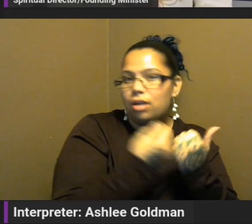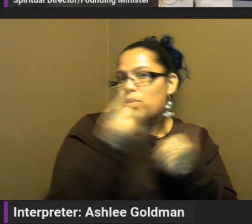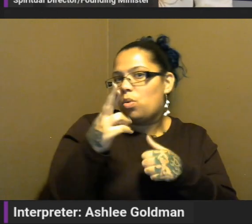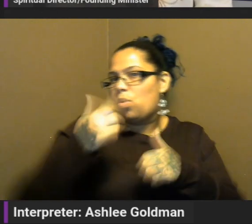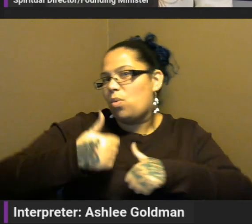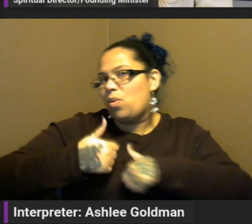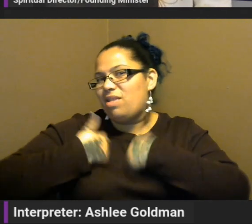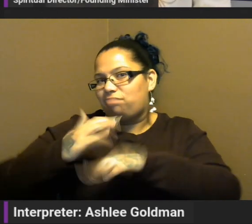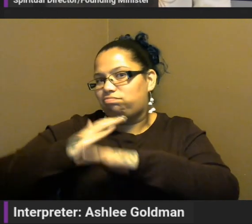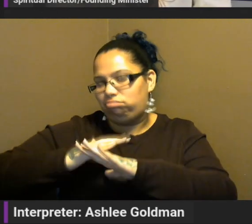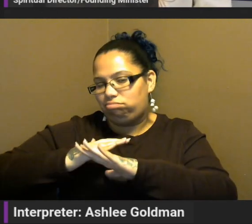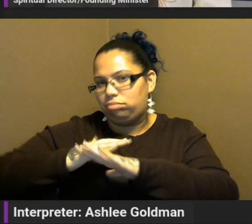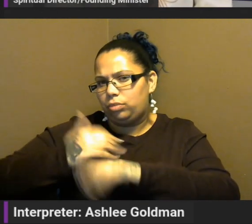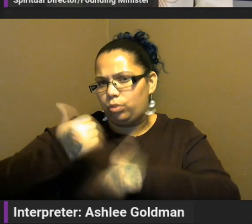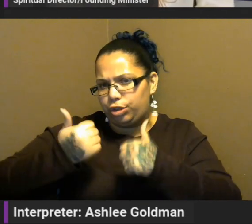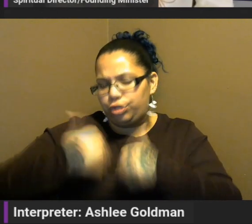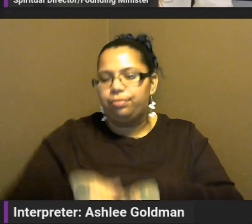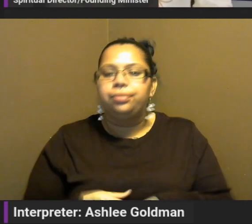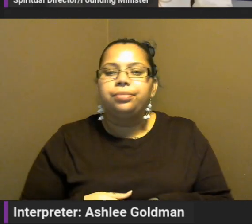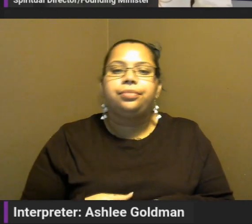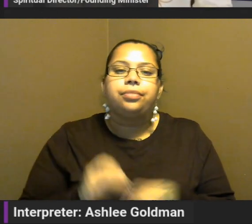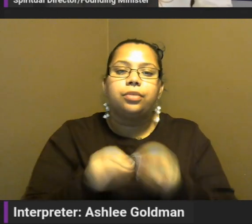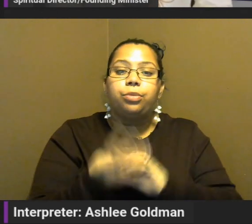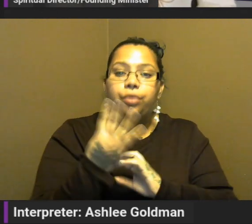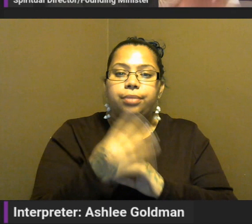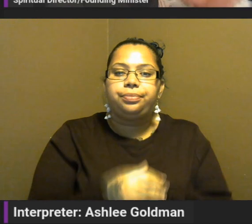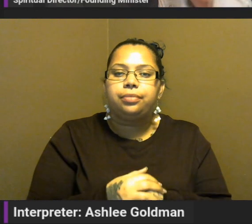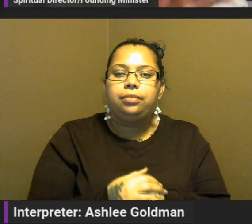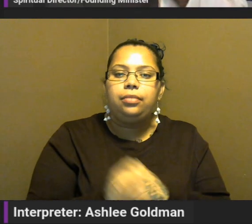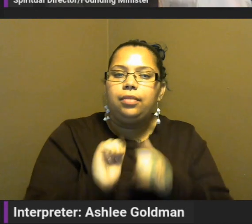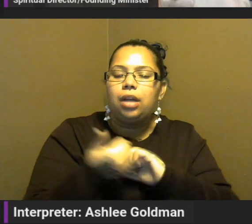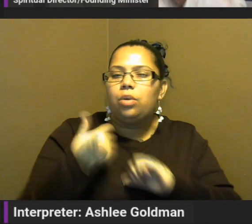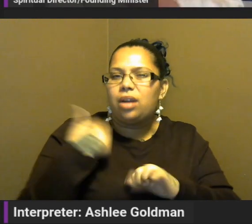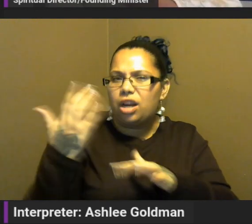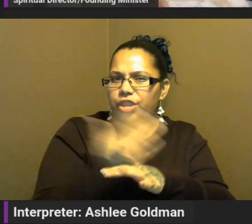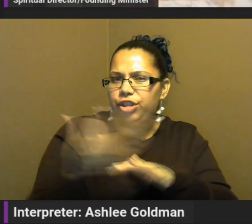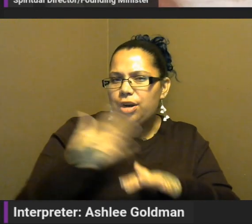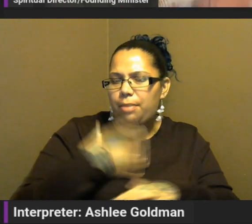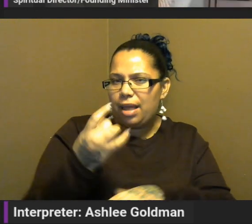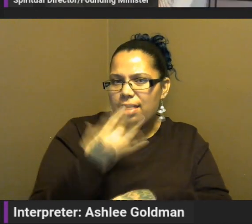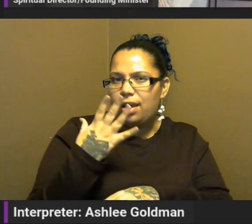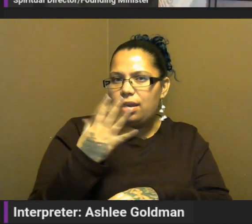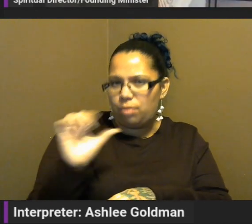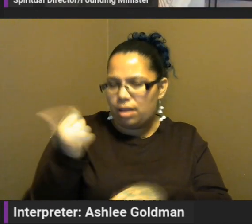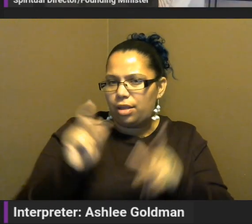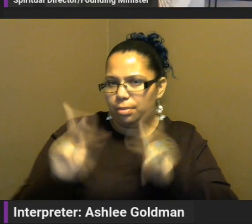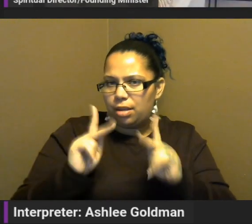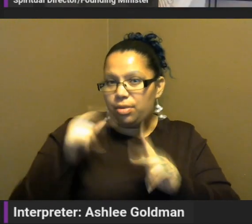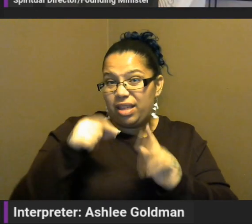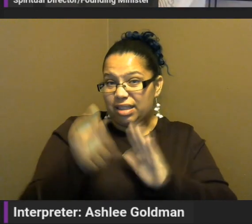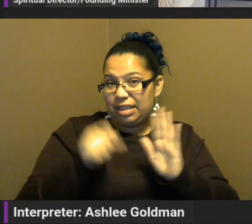Number four, what is the way that I can share my light with others during this season and